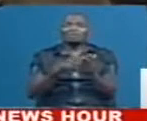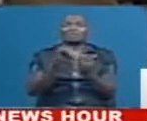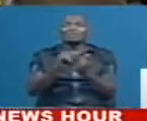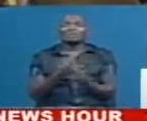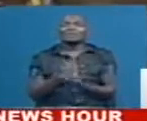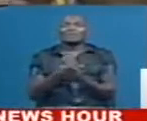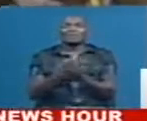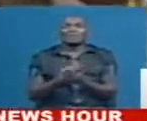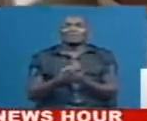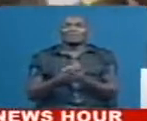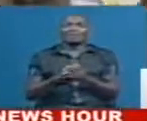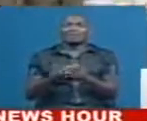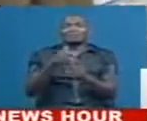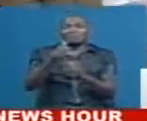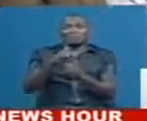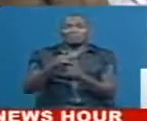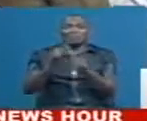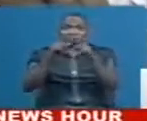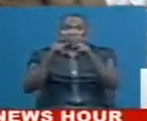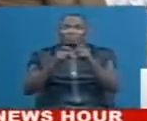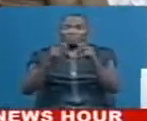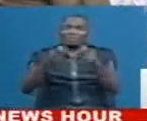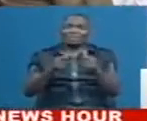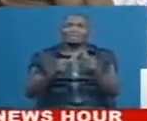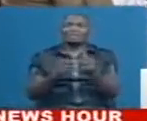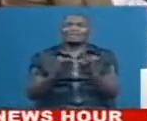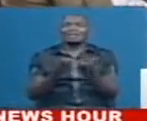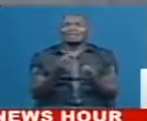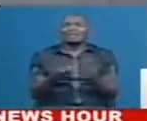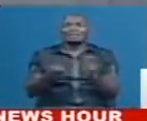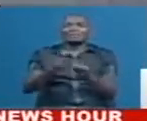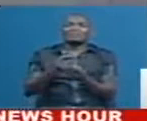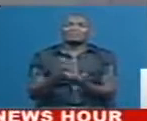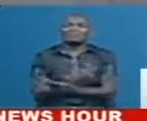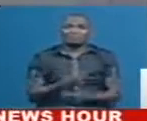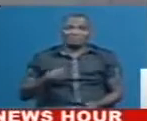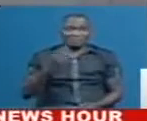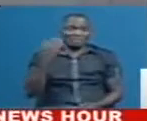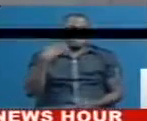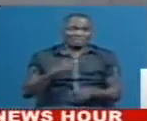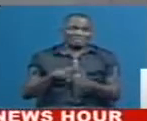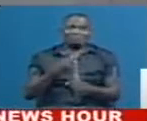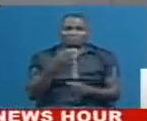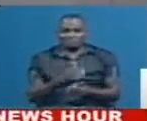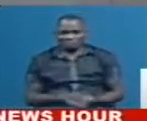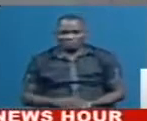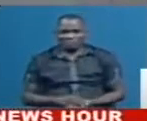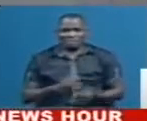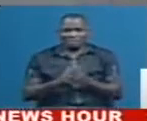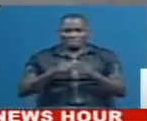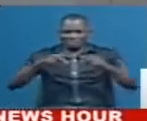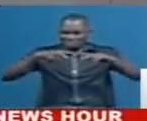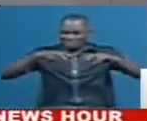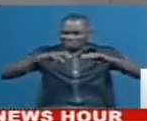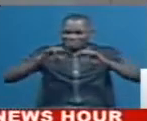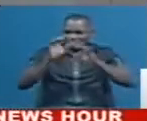have auto-photo-based maps to speed up land reforms in Ghana. We were told the last time a base survey map was